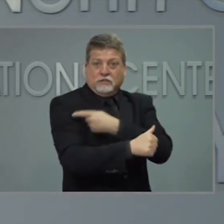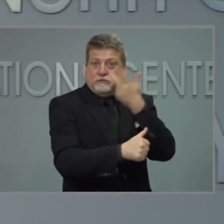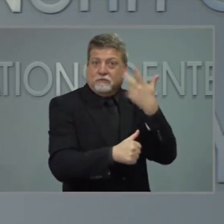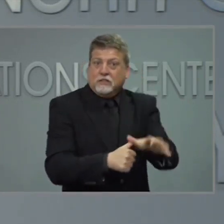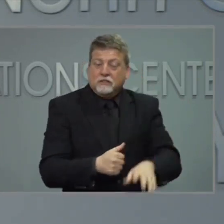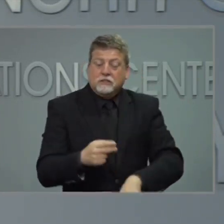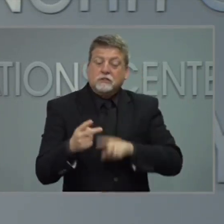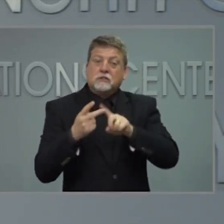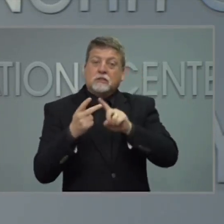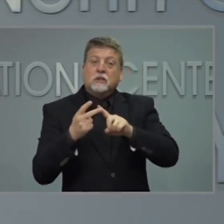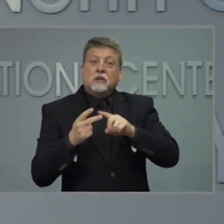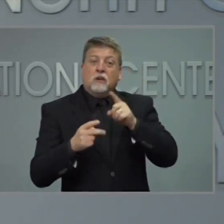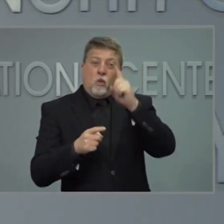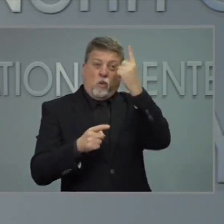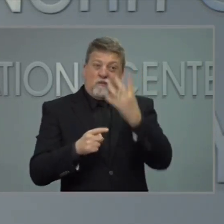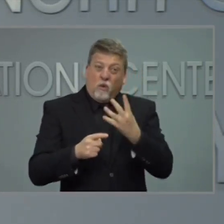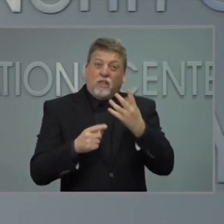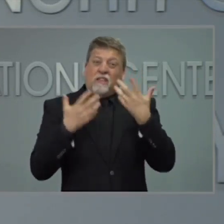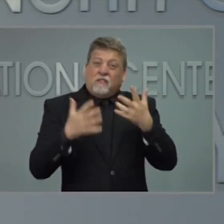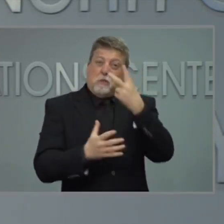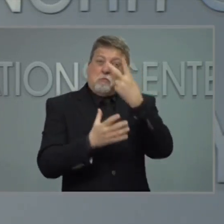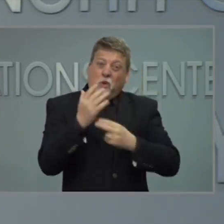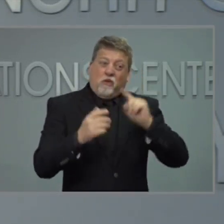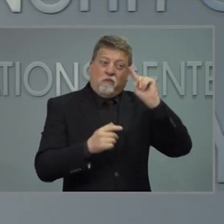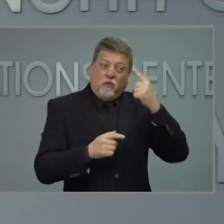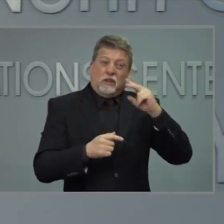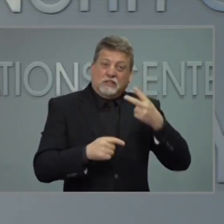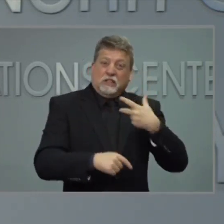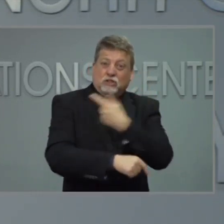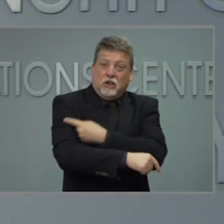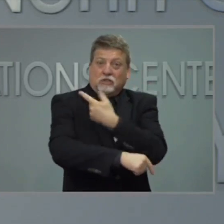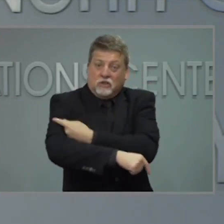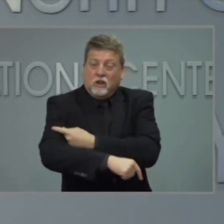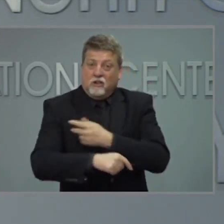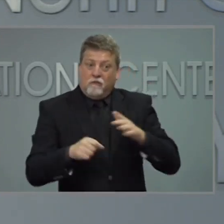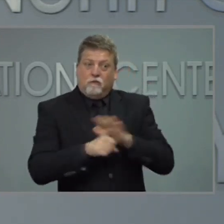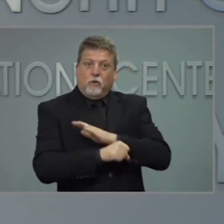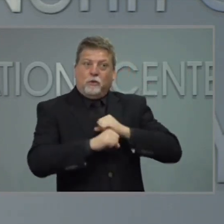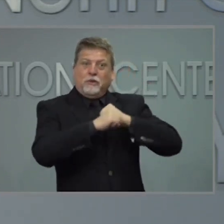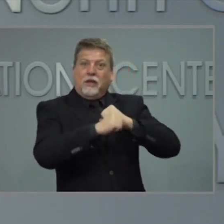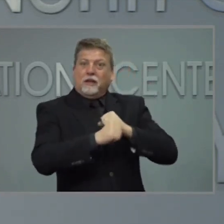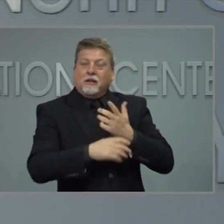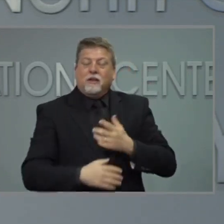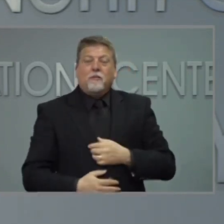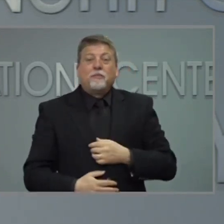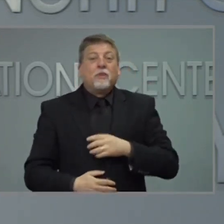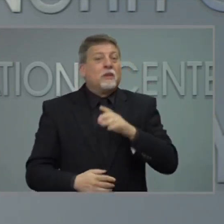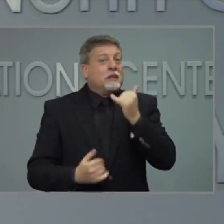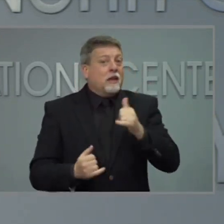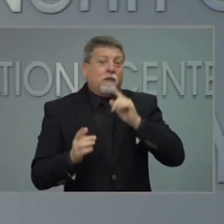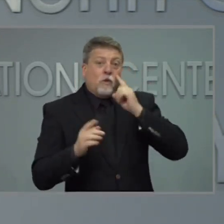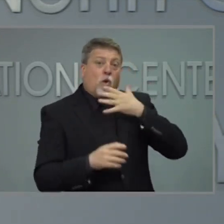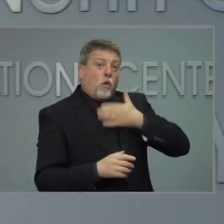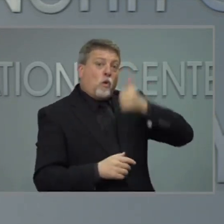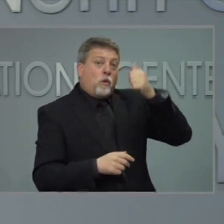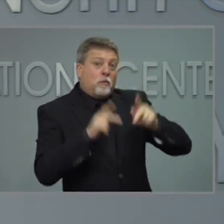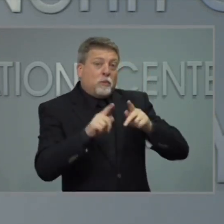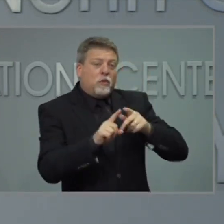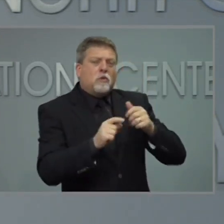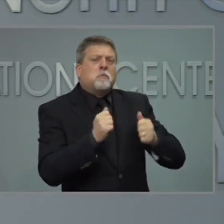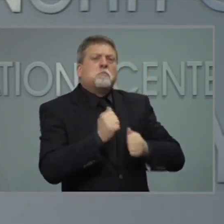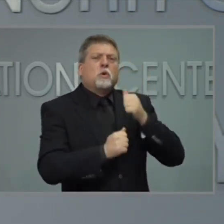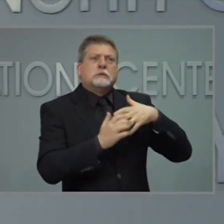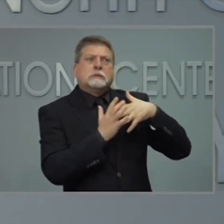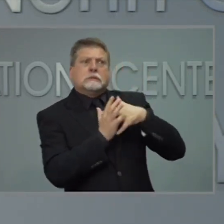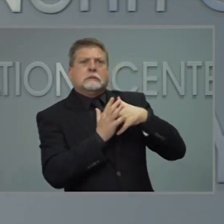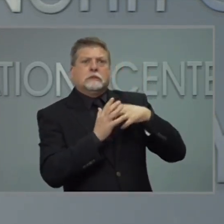our adults are fully vaccinated. Particularly important is that our most vulnerable population, those people 65